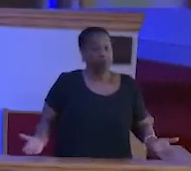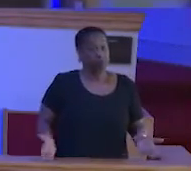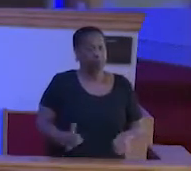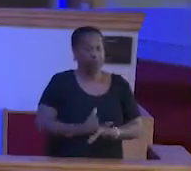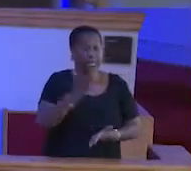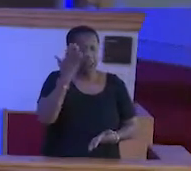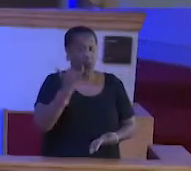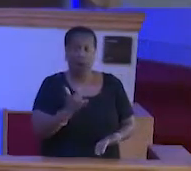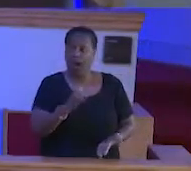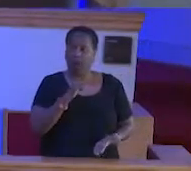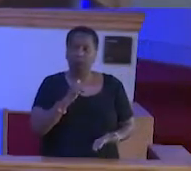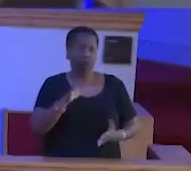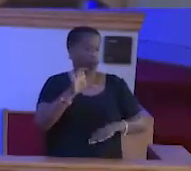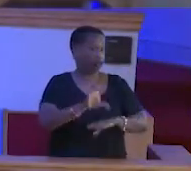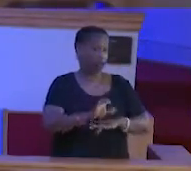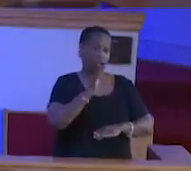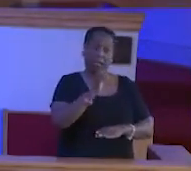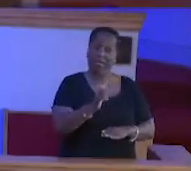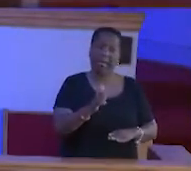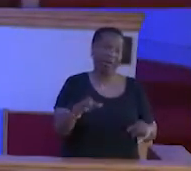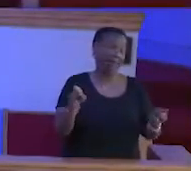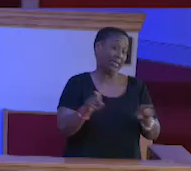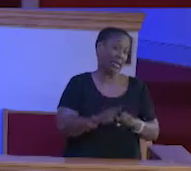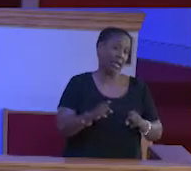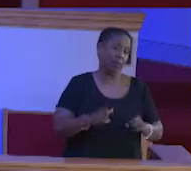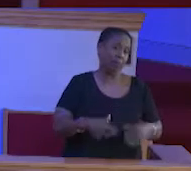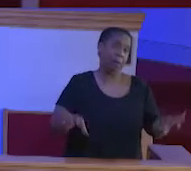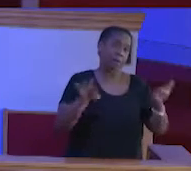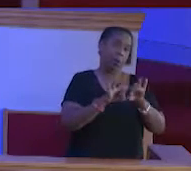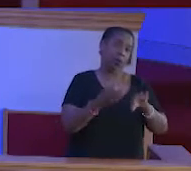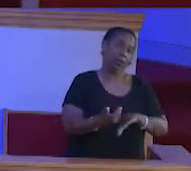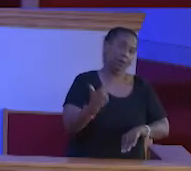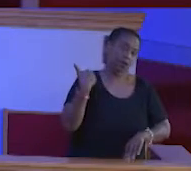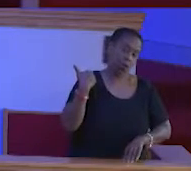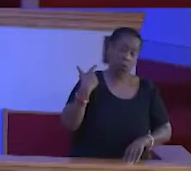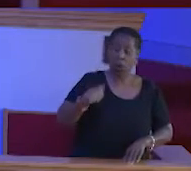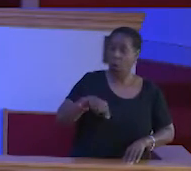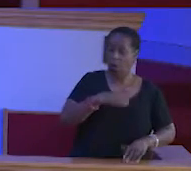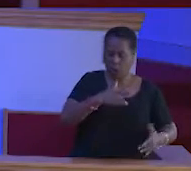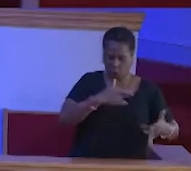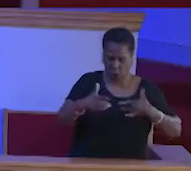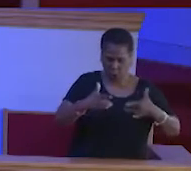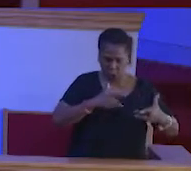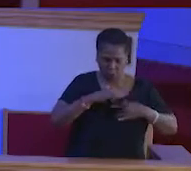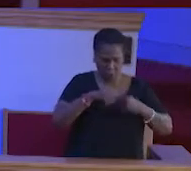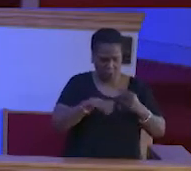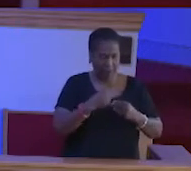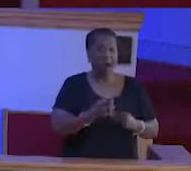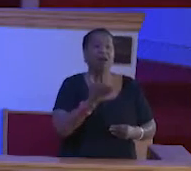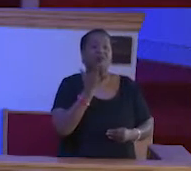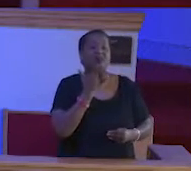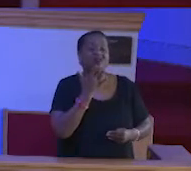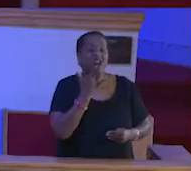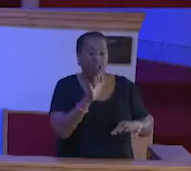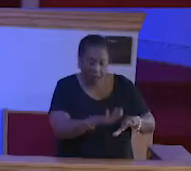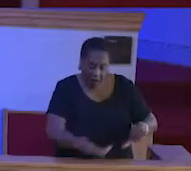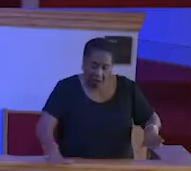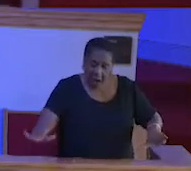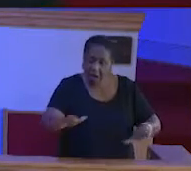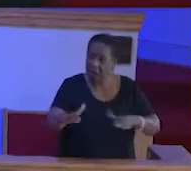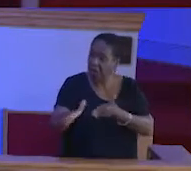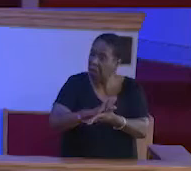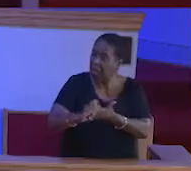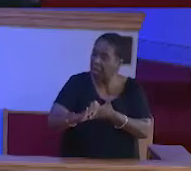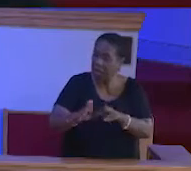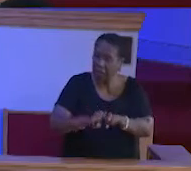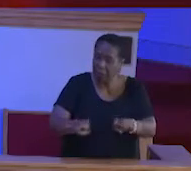have the same prominence that it used to have. Because while we're concerned about the color carpet and the cleanliness of pews, folk